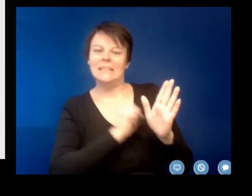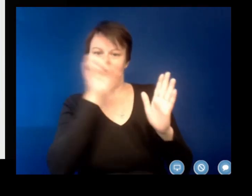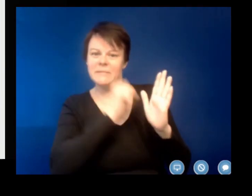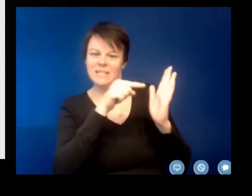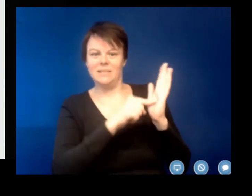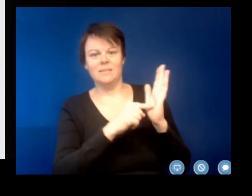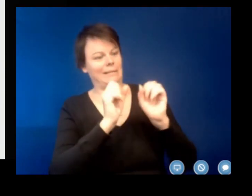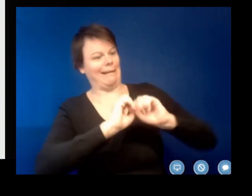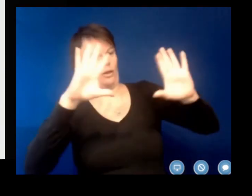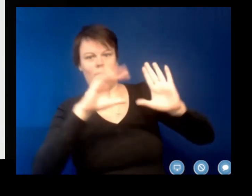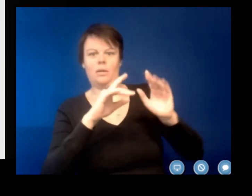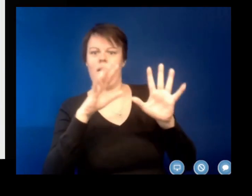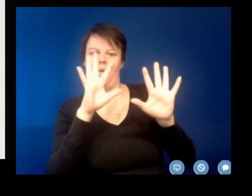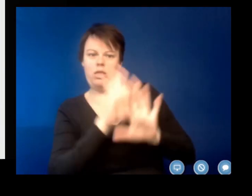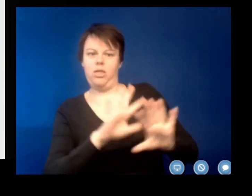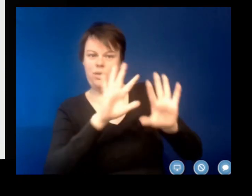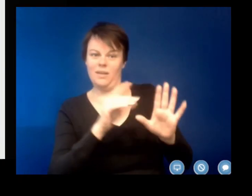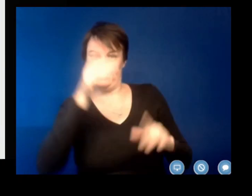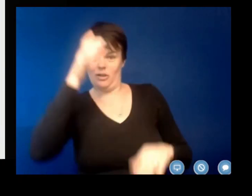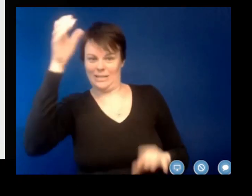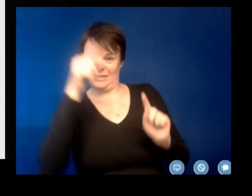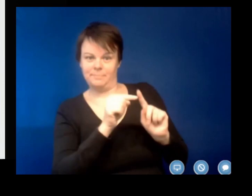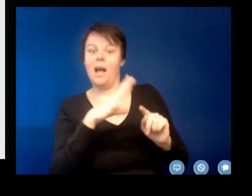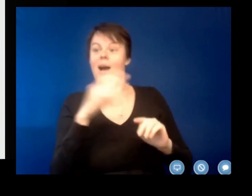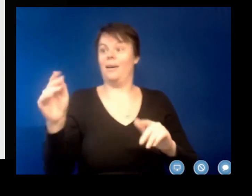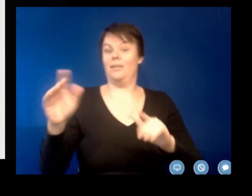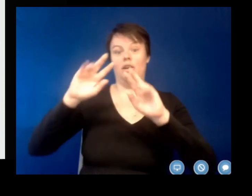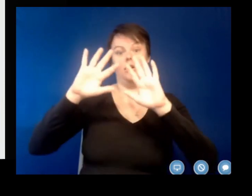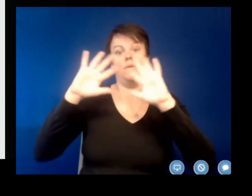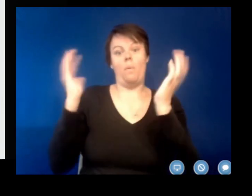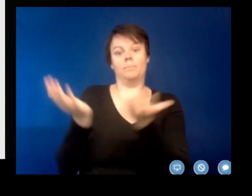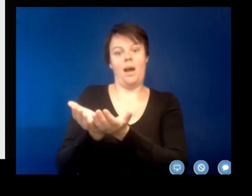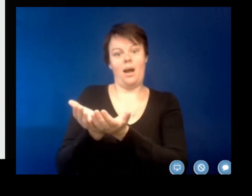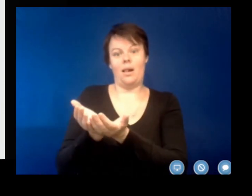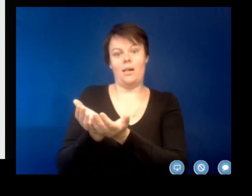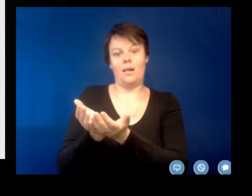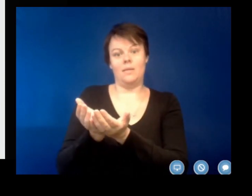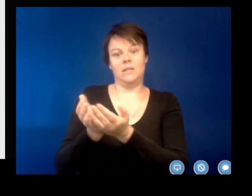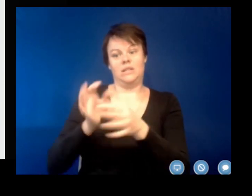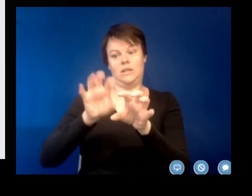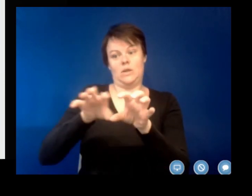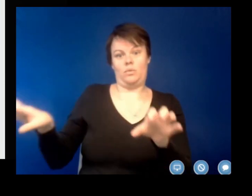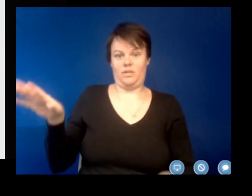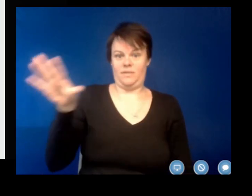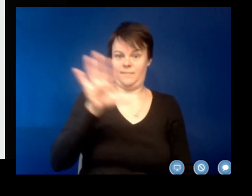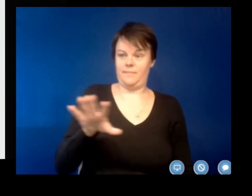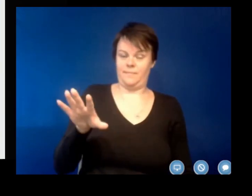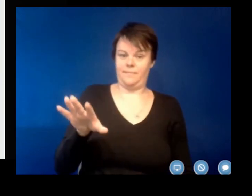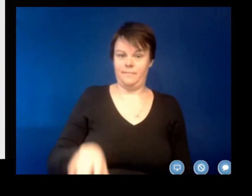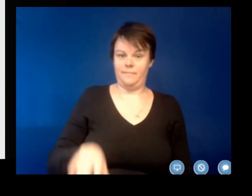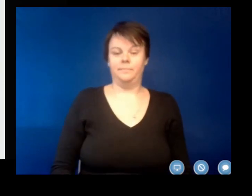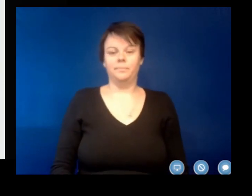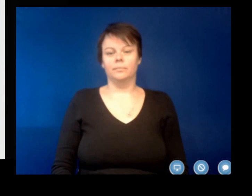an abstract sociality, and this could then help to master today's